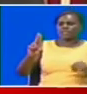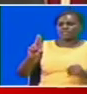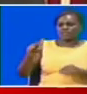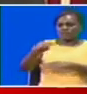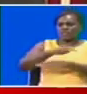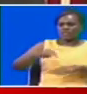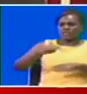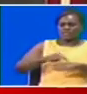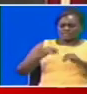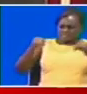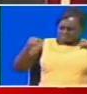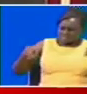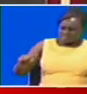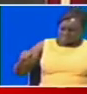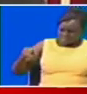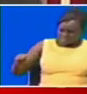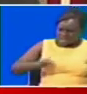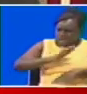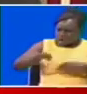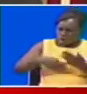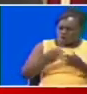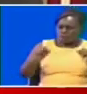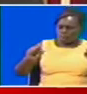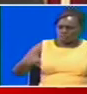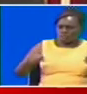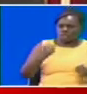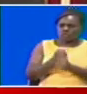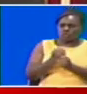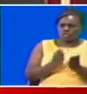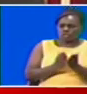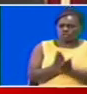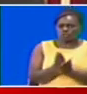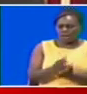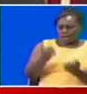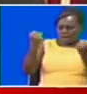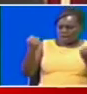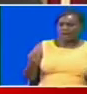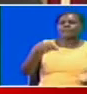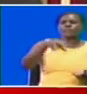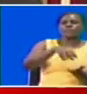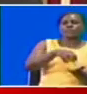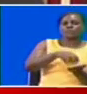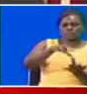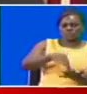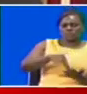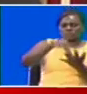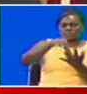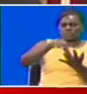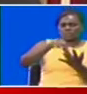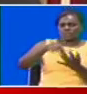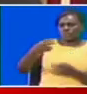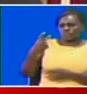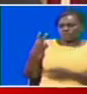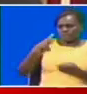have put everything possible to ensure that the difficult circumstances, particularly relating to issues